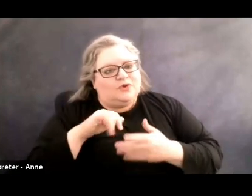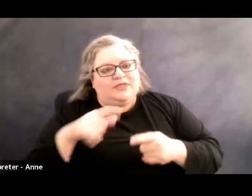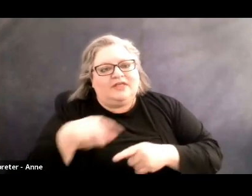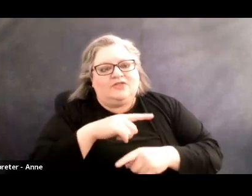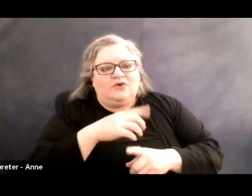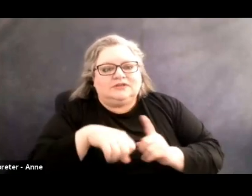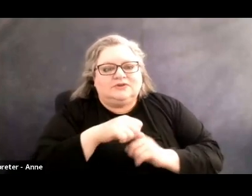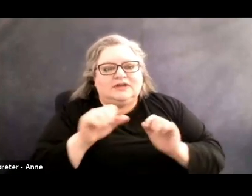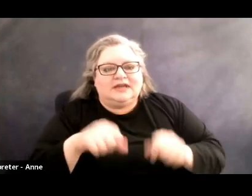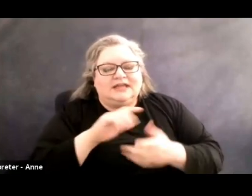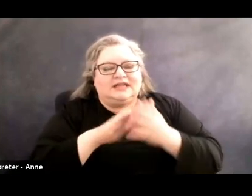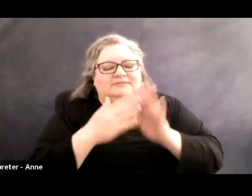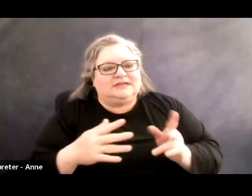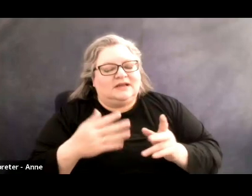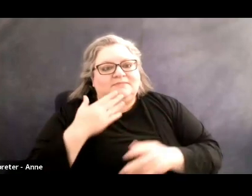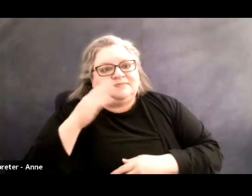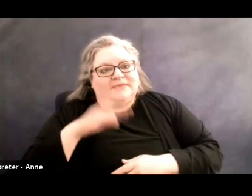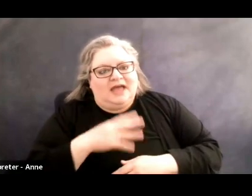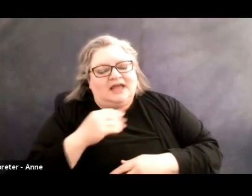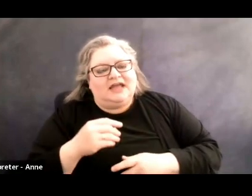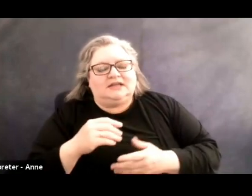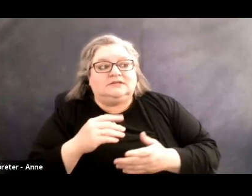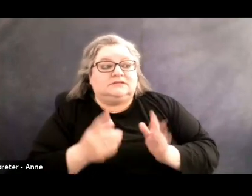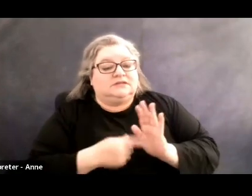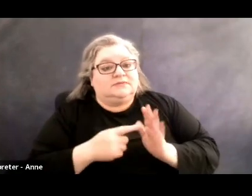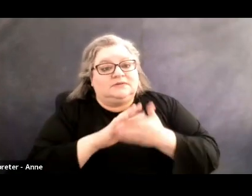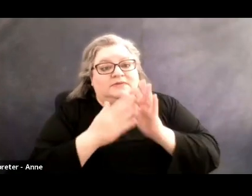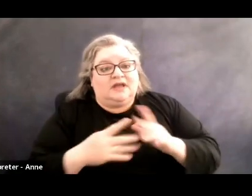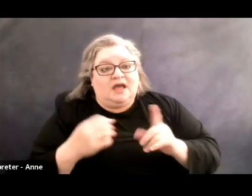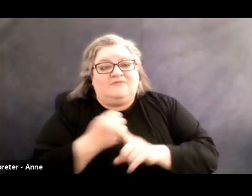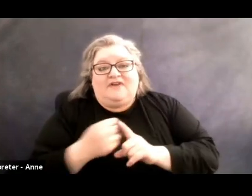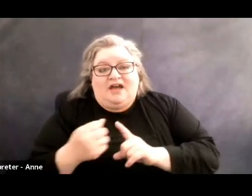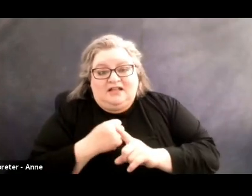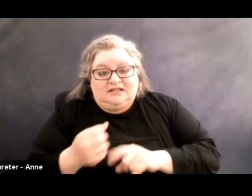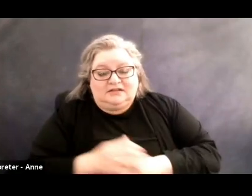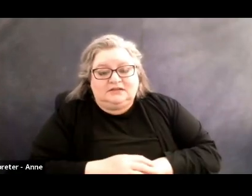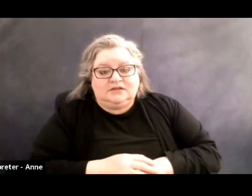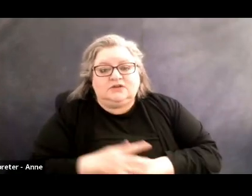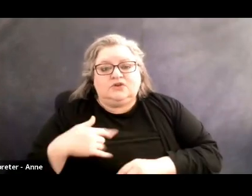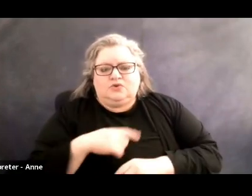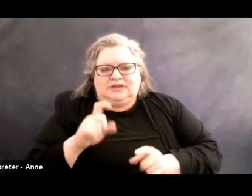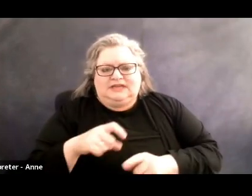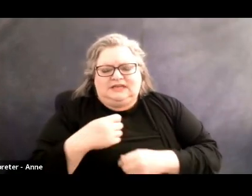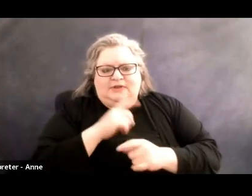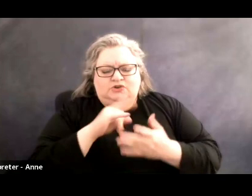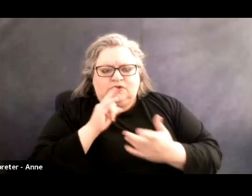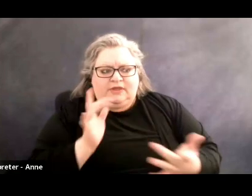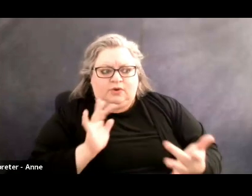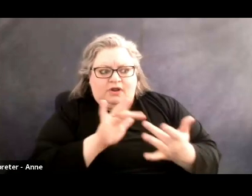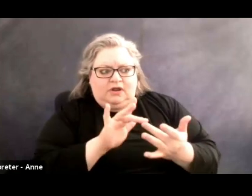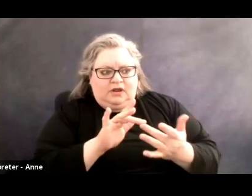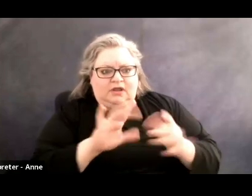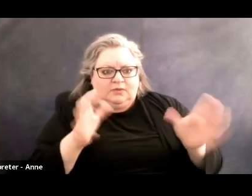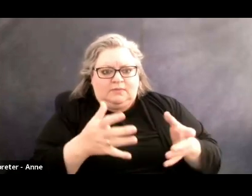can sometimes turn bad and sometimes turn violent. And so how do we make sure that we're reaching that population of people